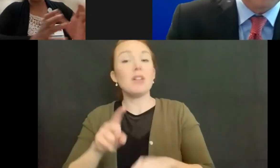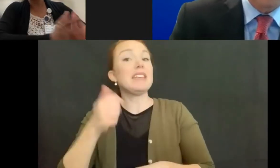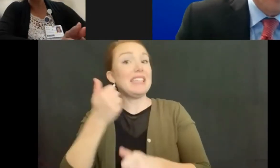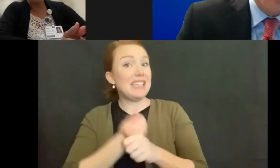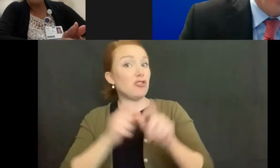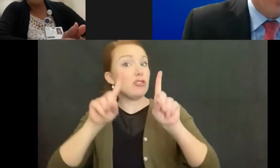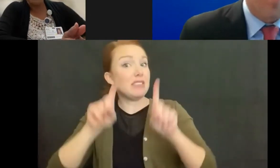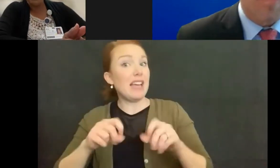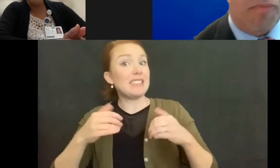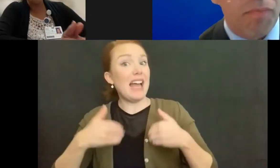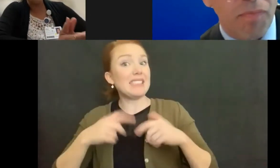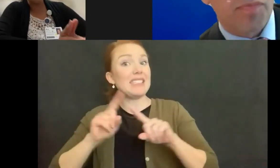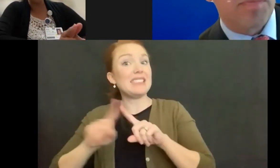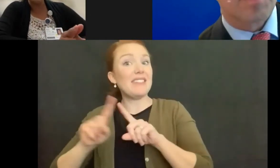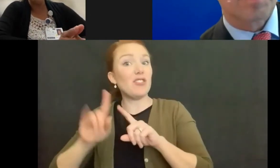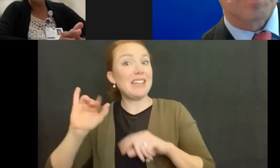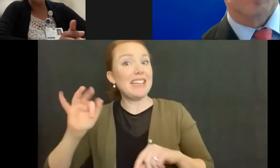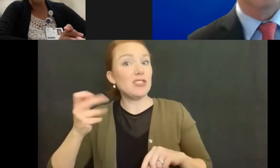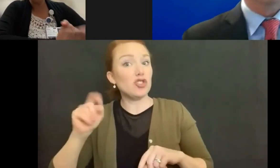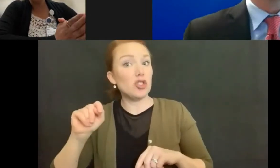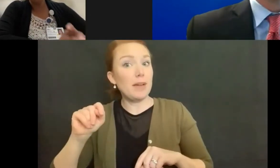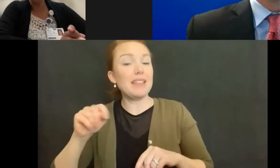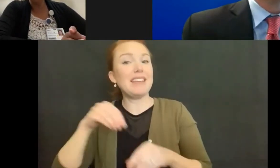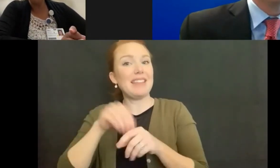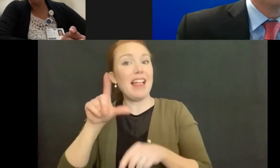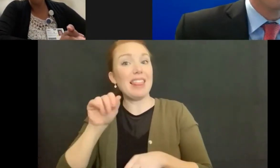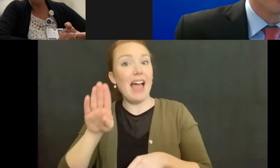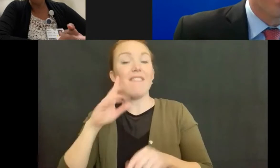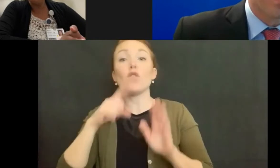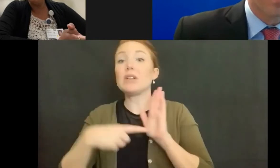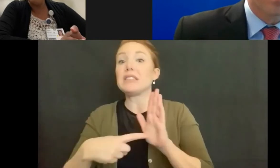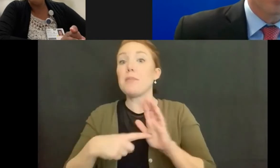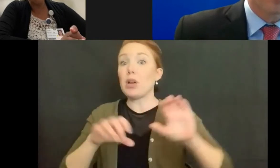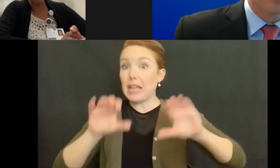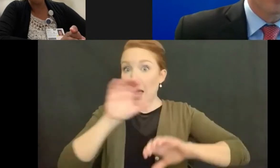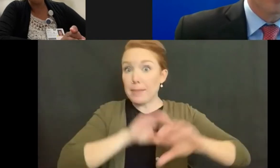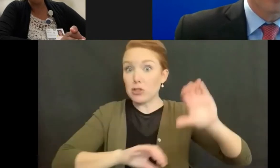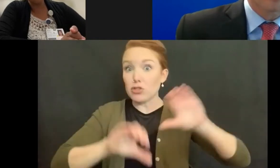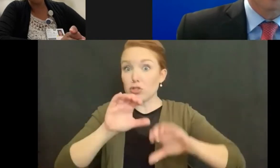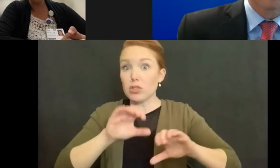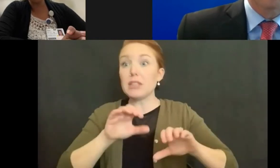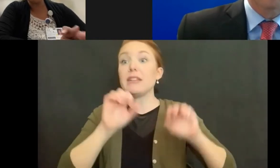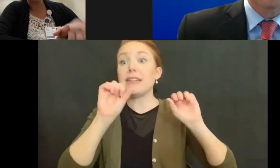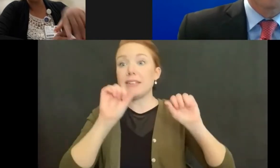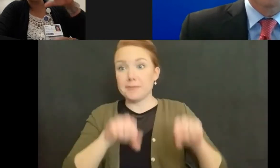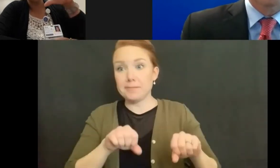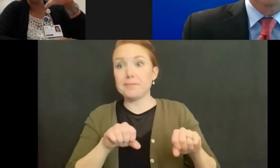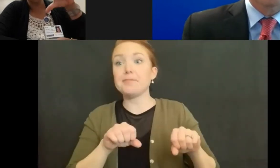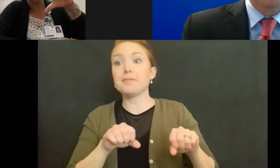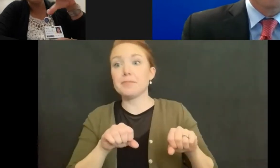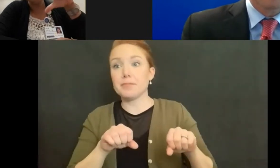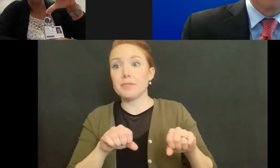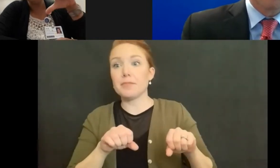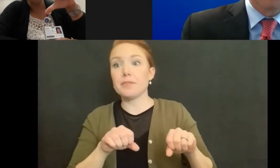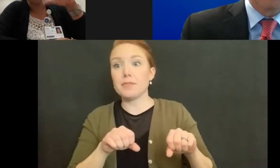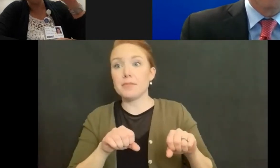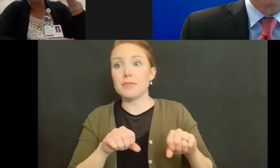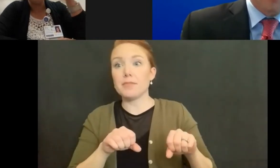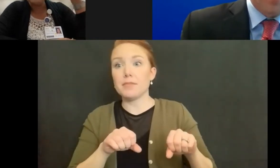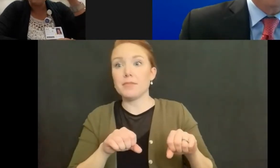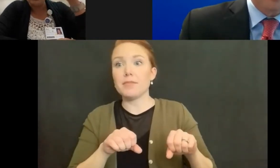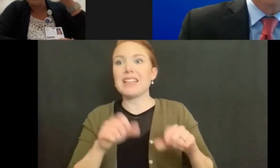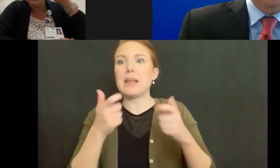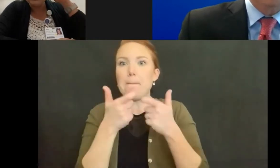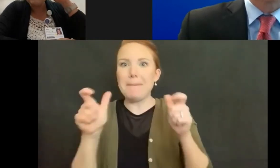a different instrument for that. For example, chemistry can be run off the SST, which is a big tube